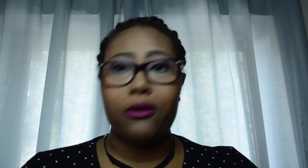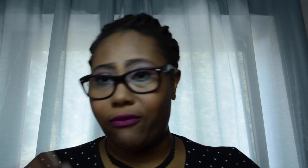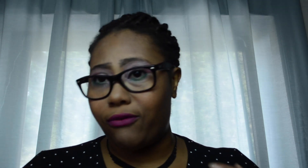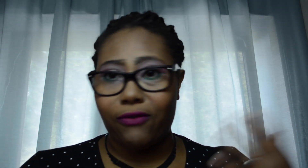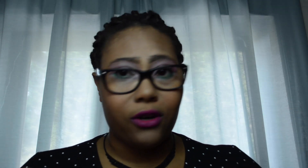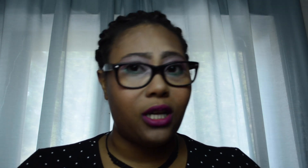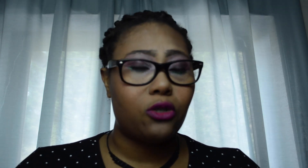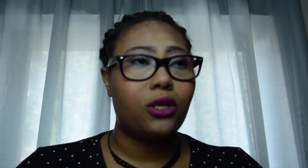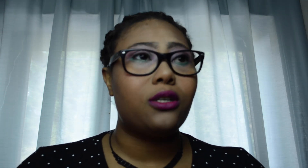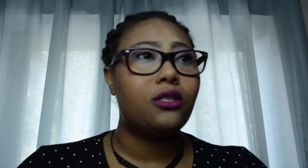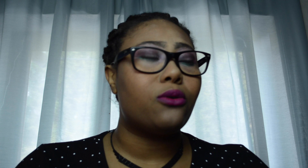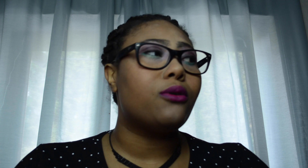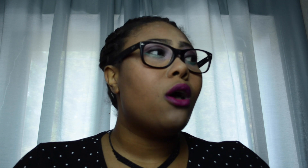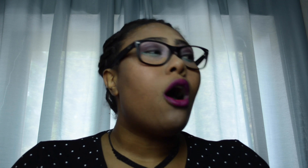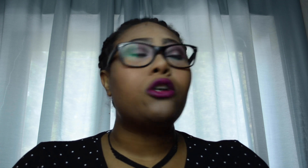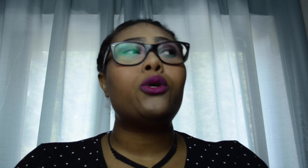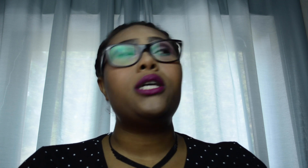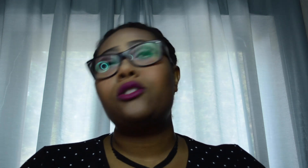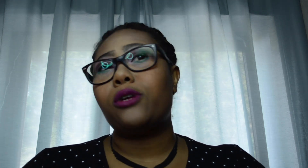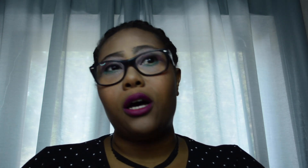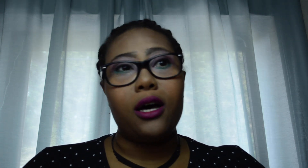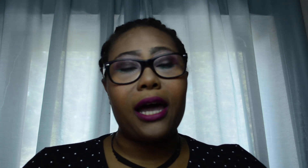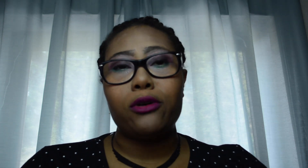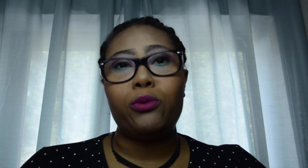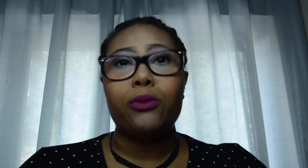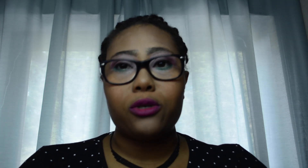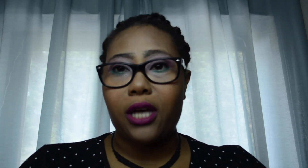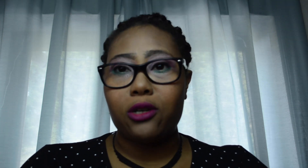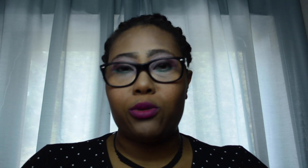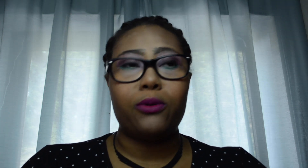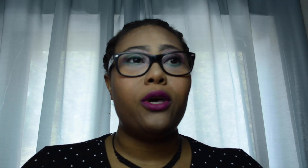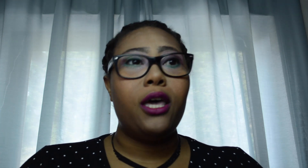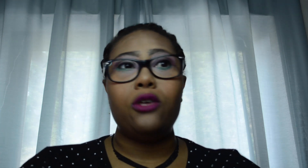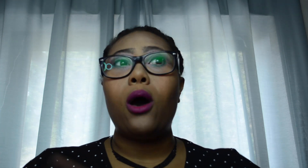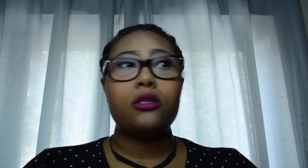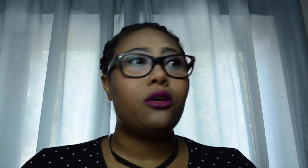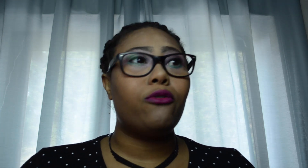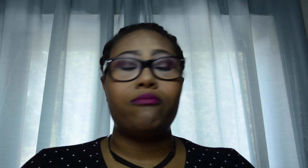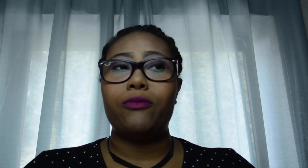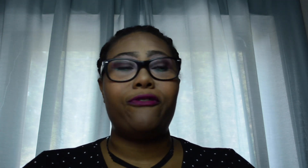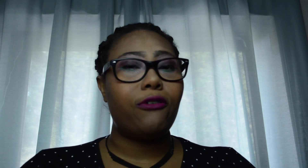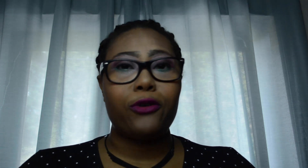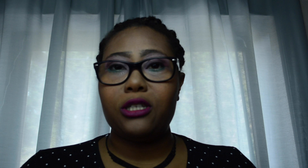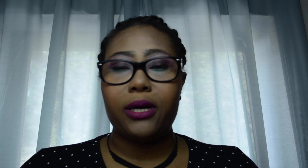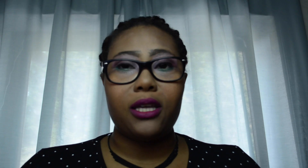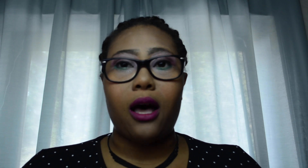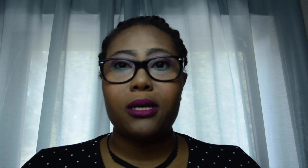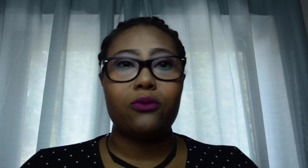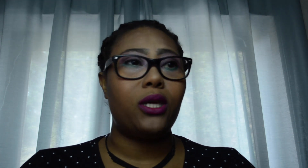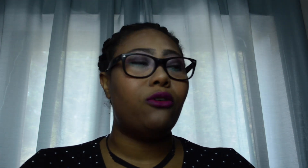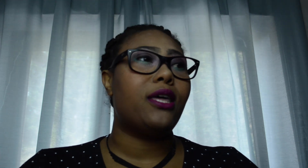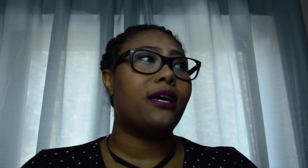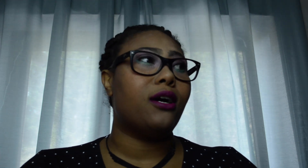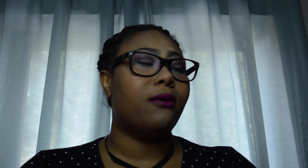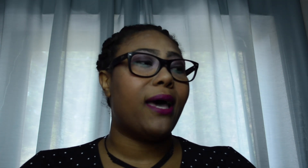so if there are any Australians or Irish people or Scottish people, you also feel free to put in the comments